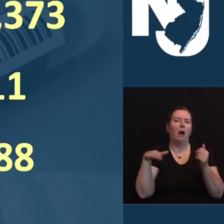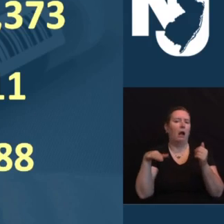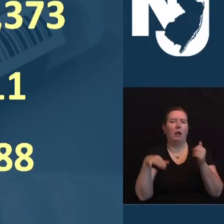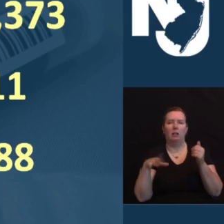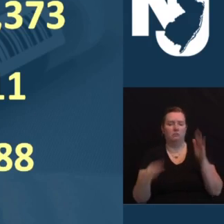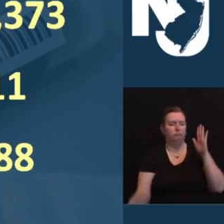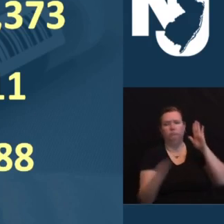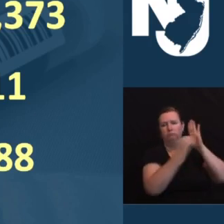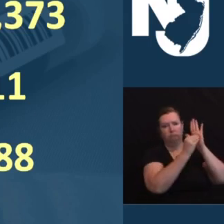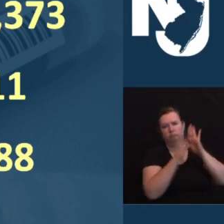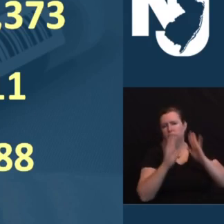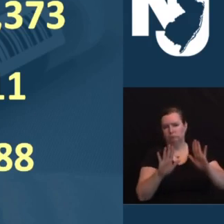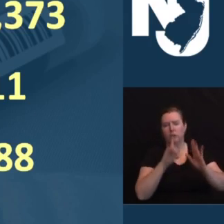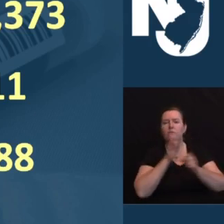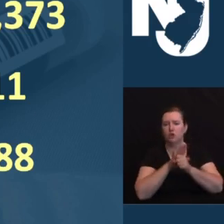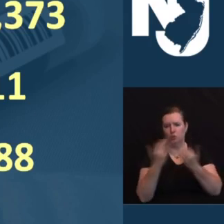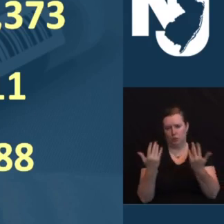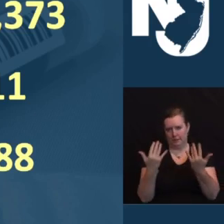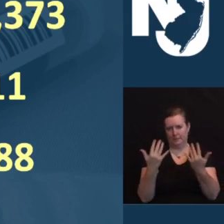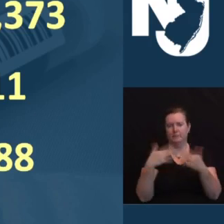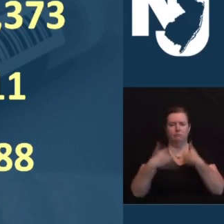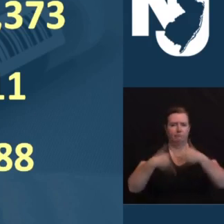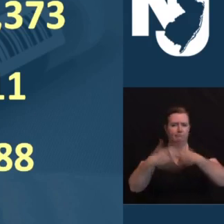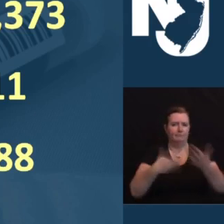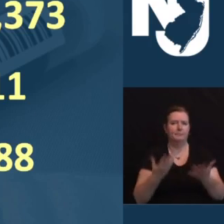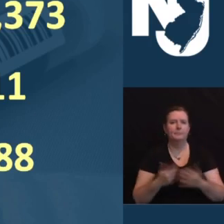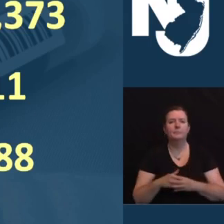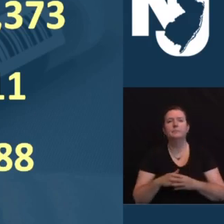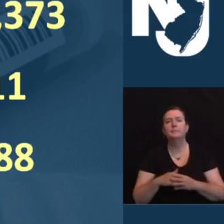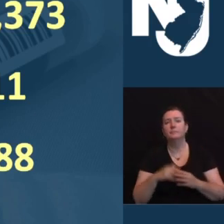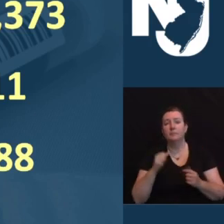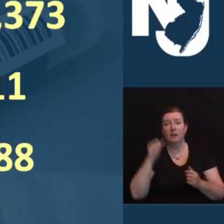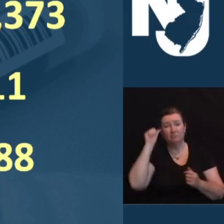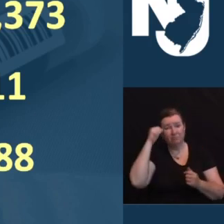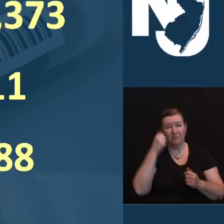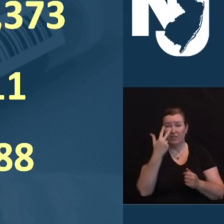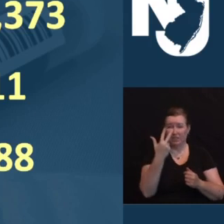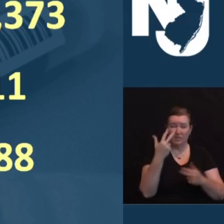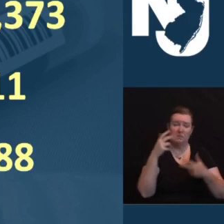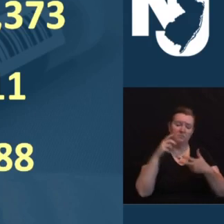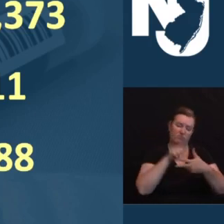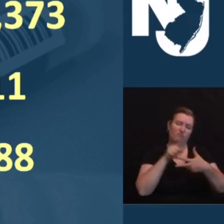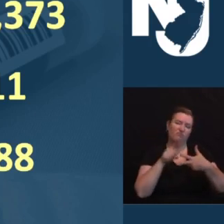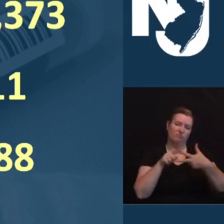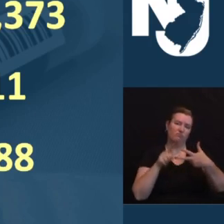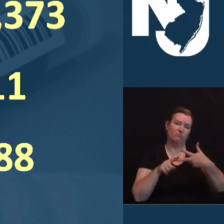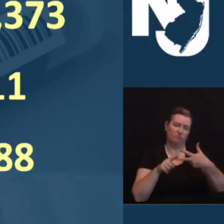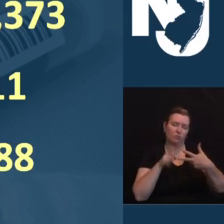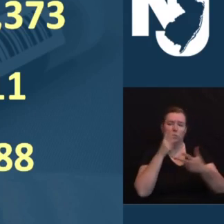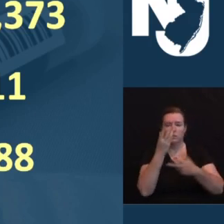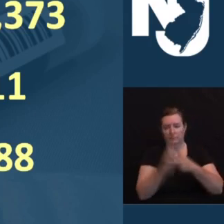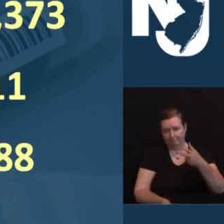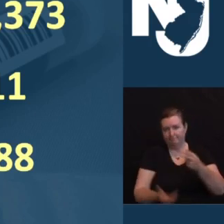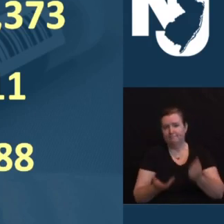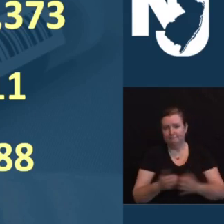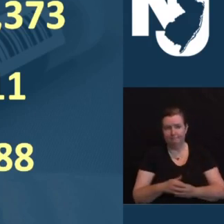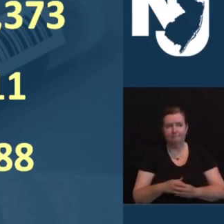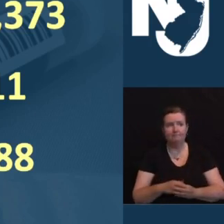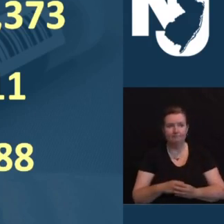numbers. As we do every day, let's take a couple of minutes to remember 3 more of the blessed New Jerseyans who we have lost to this